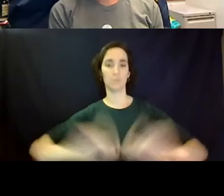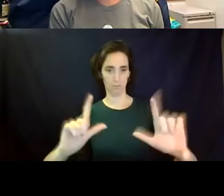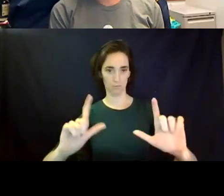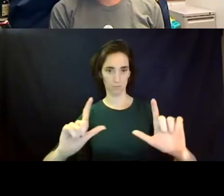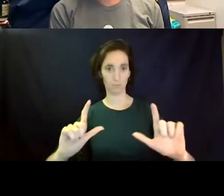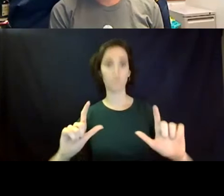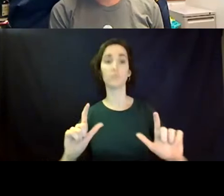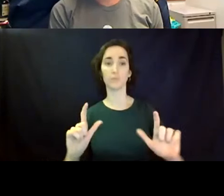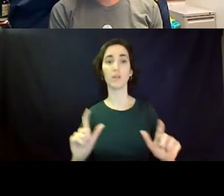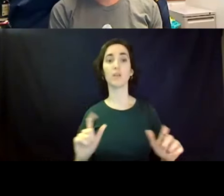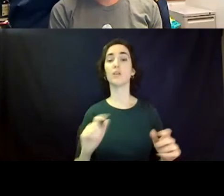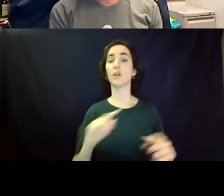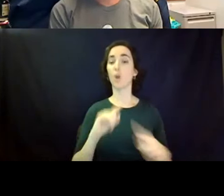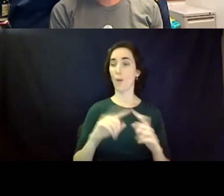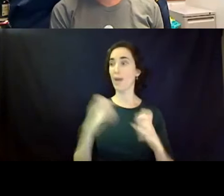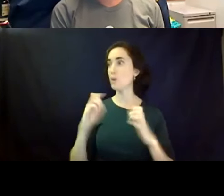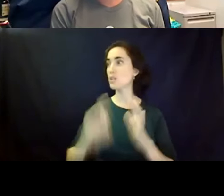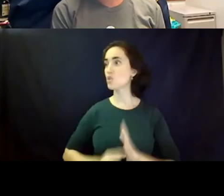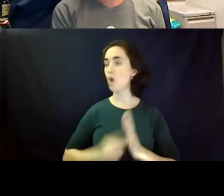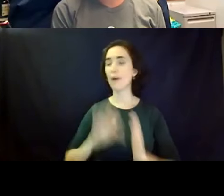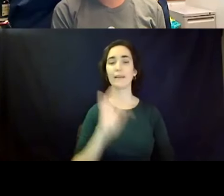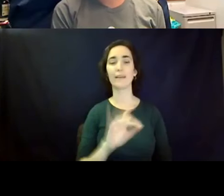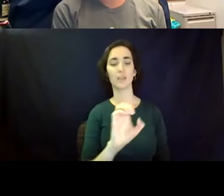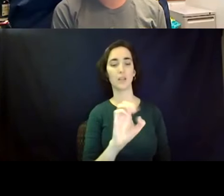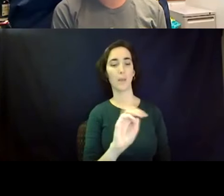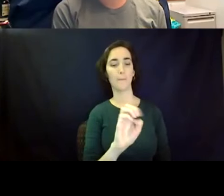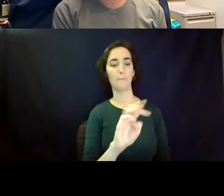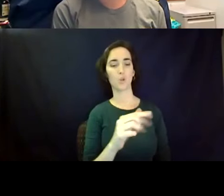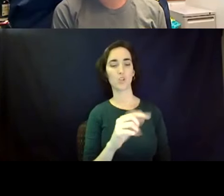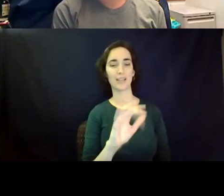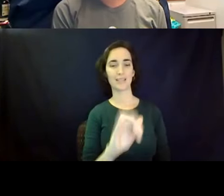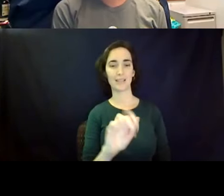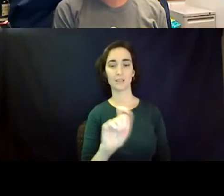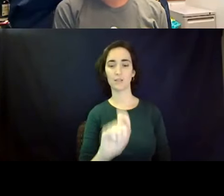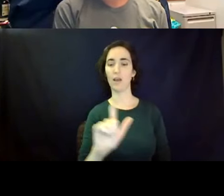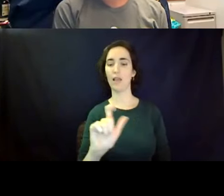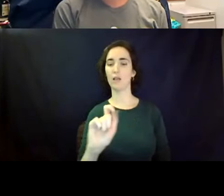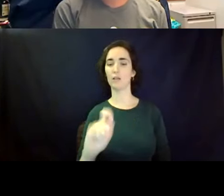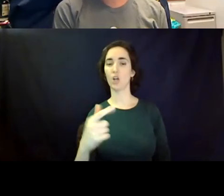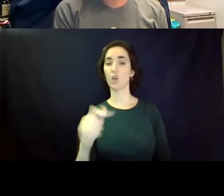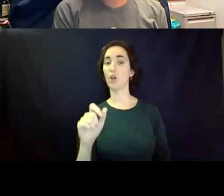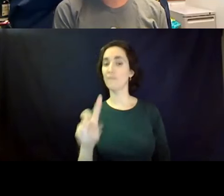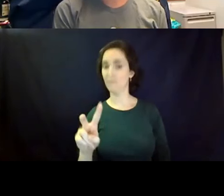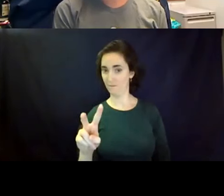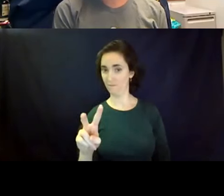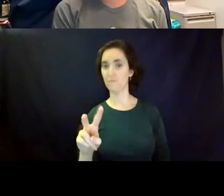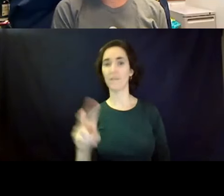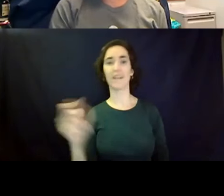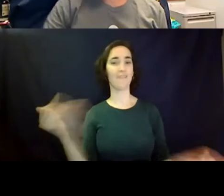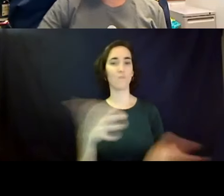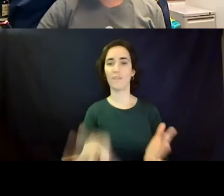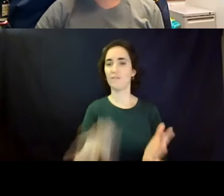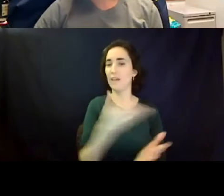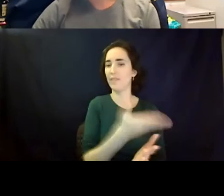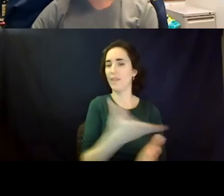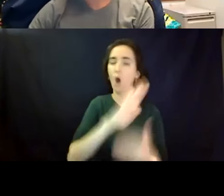to emergency.la.gov, and it's kind of supposed to be a one-stop shop for where you can go and get